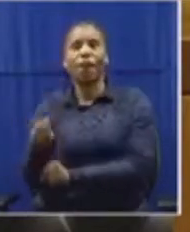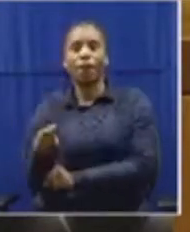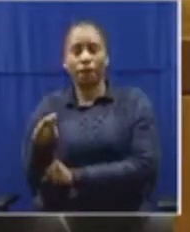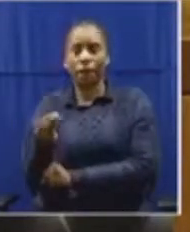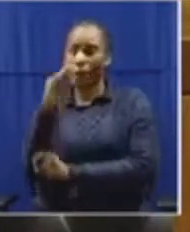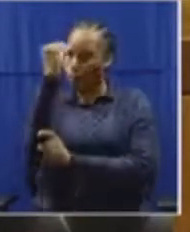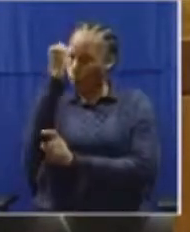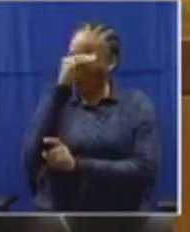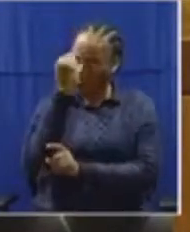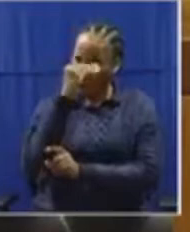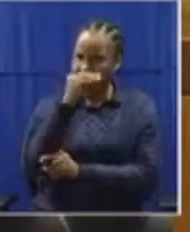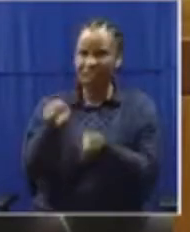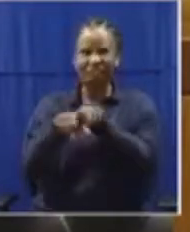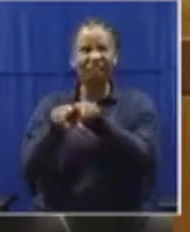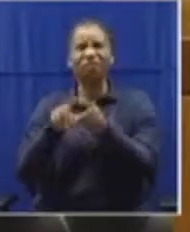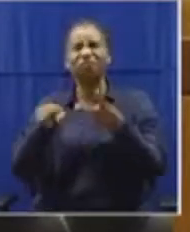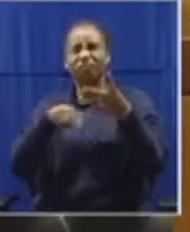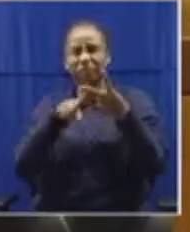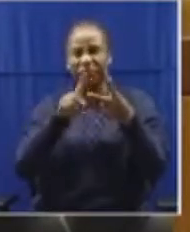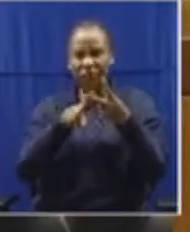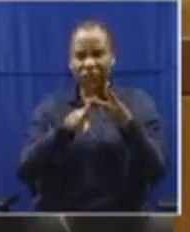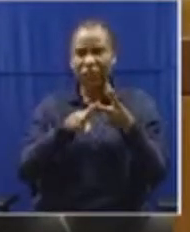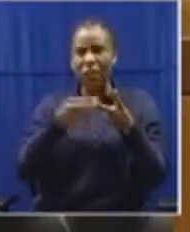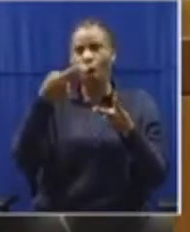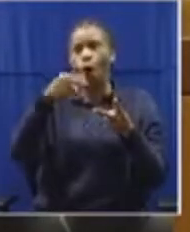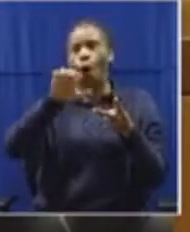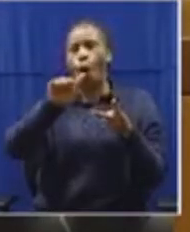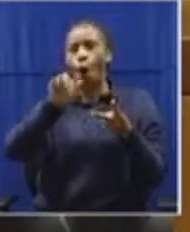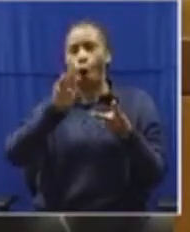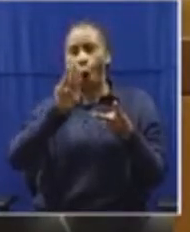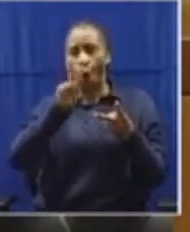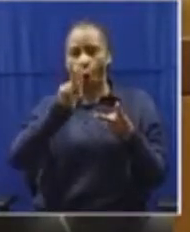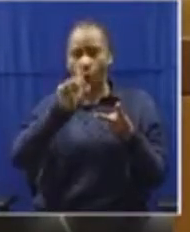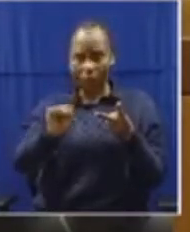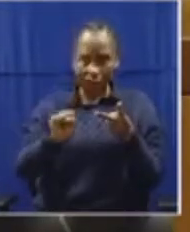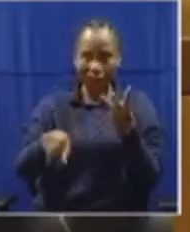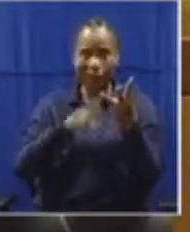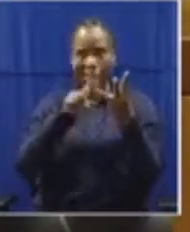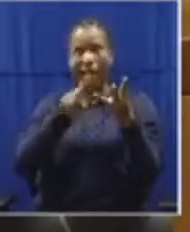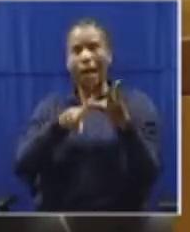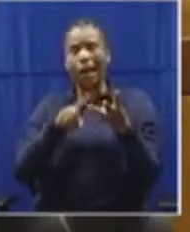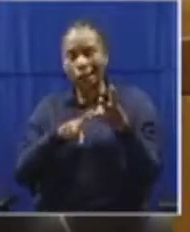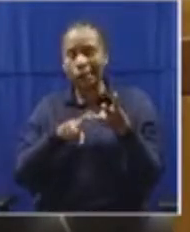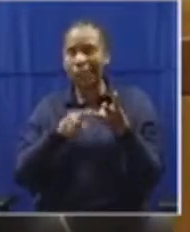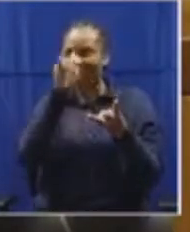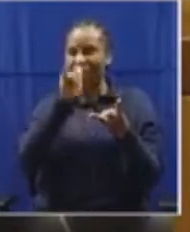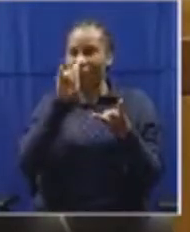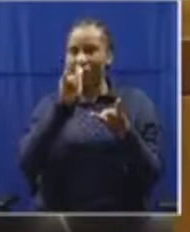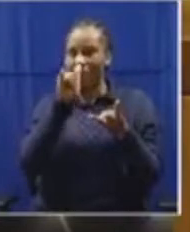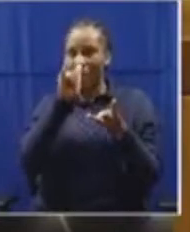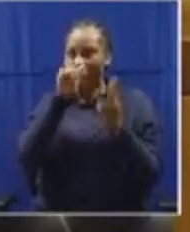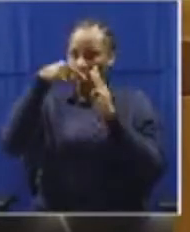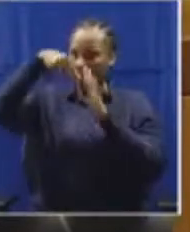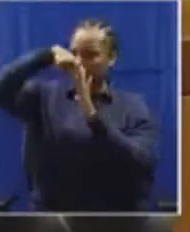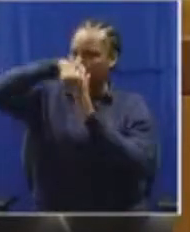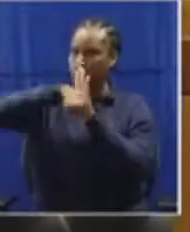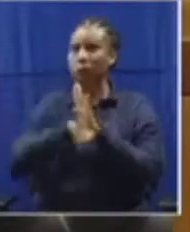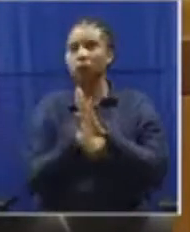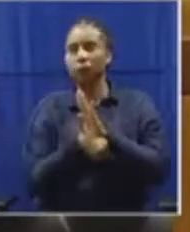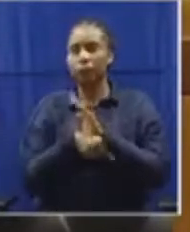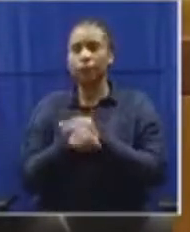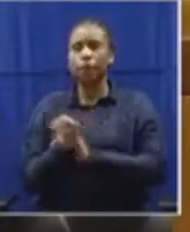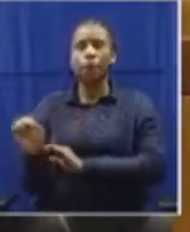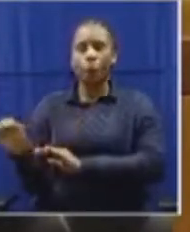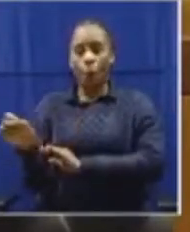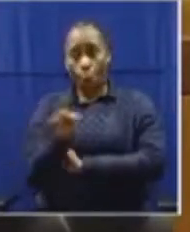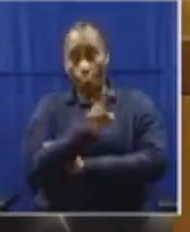police, like the Hawks, and like the criminal intelligence. And all those are institutions that